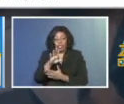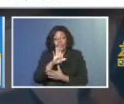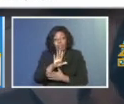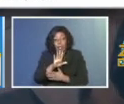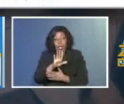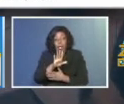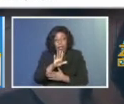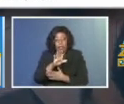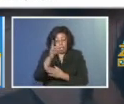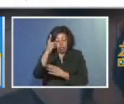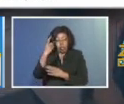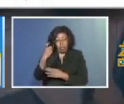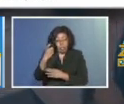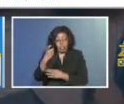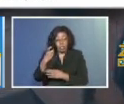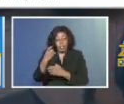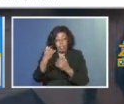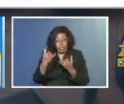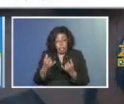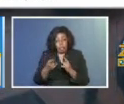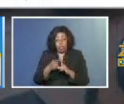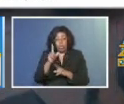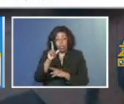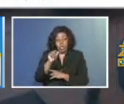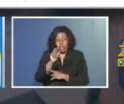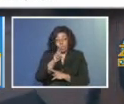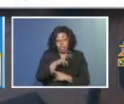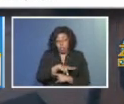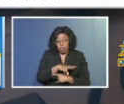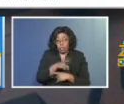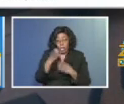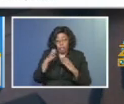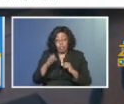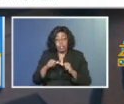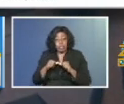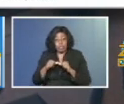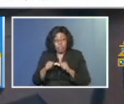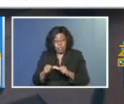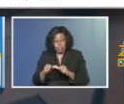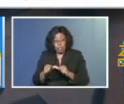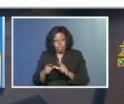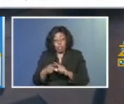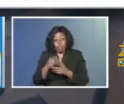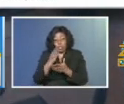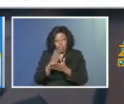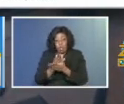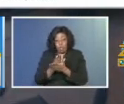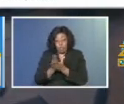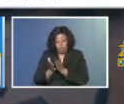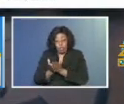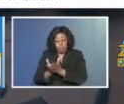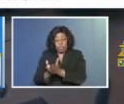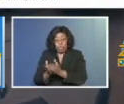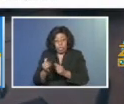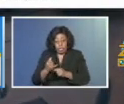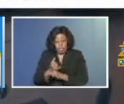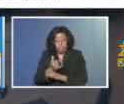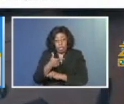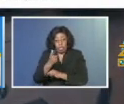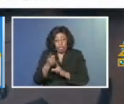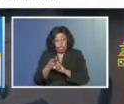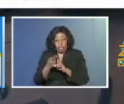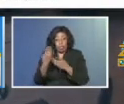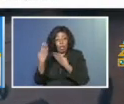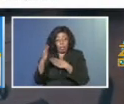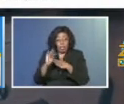145 suspects. Fast forward to 2022, and efforts continue to stem the transshipment of illegal firearms to the Bahamas.